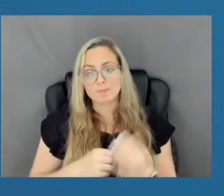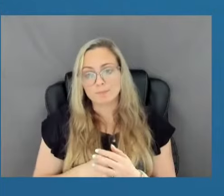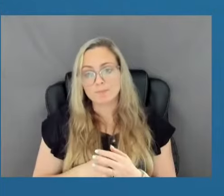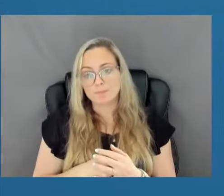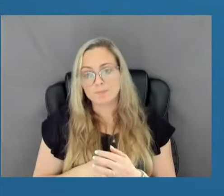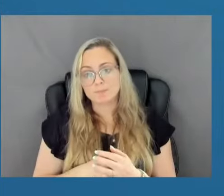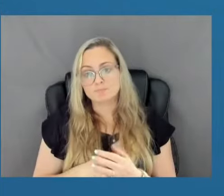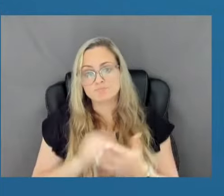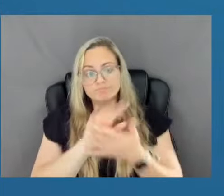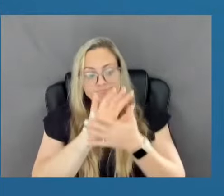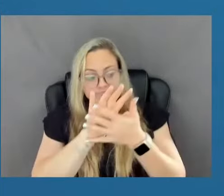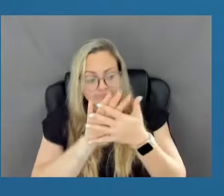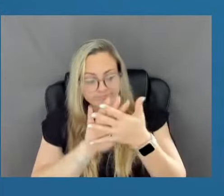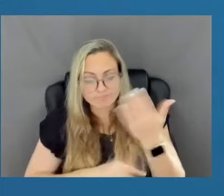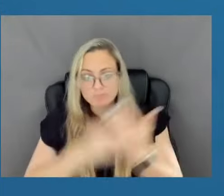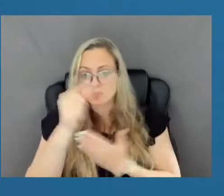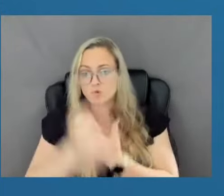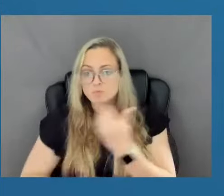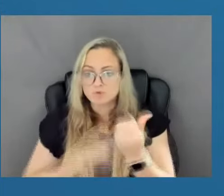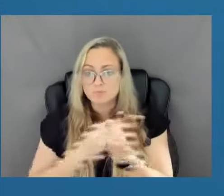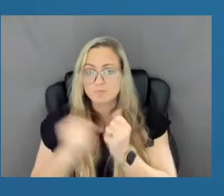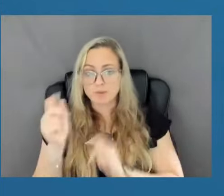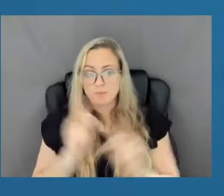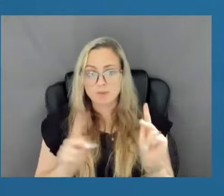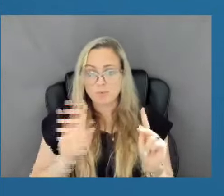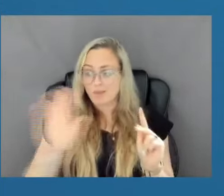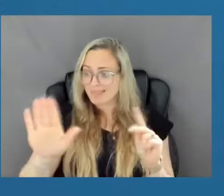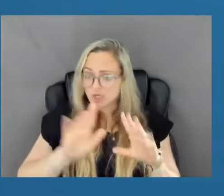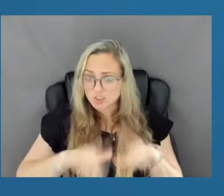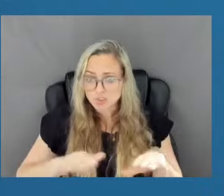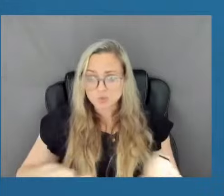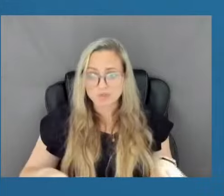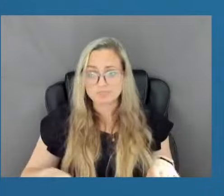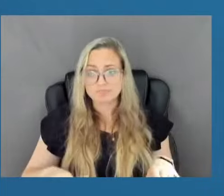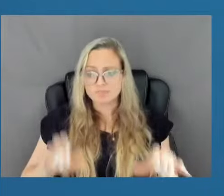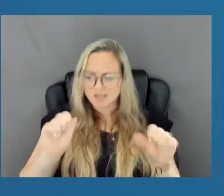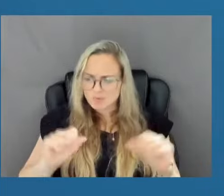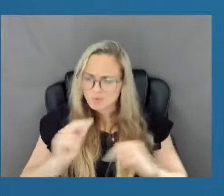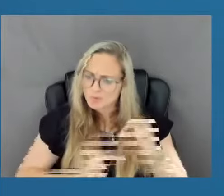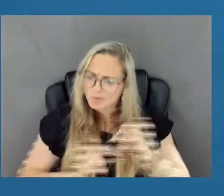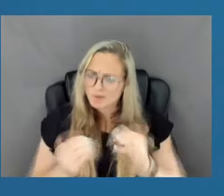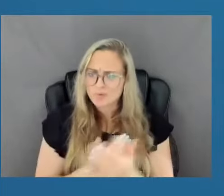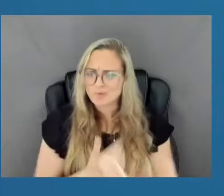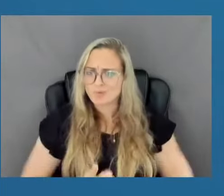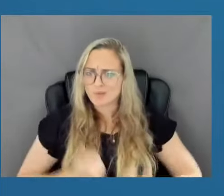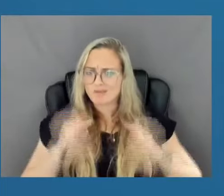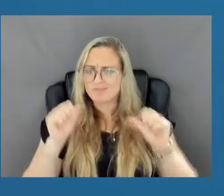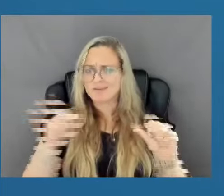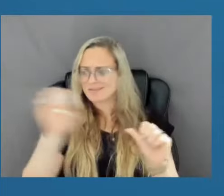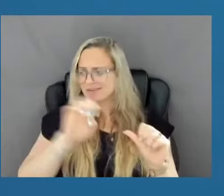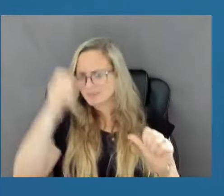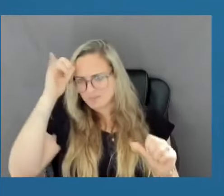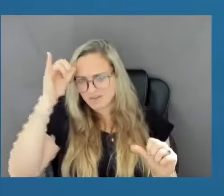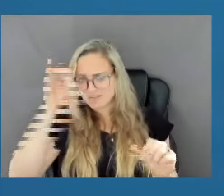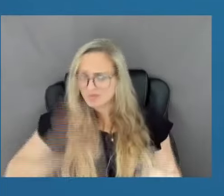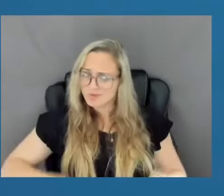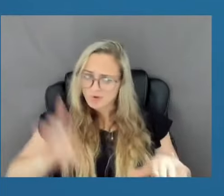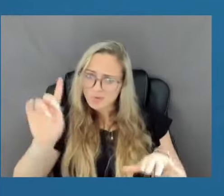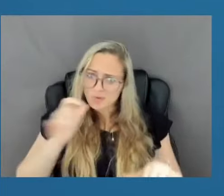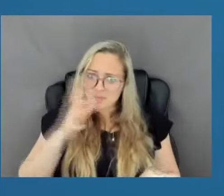these programs were to help these individuals and their children be able to build a new life in East Buffalo and grew up where their parents